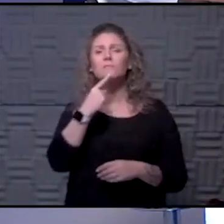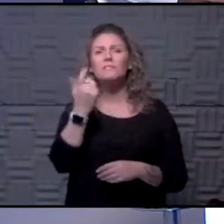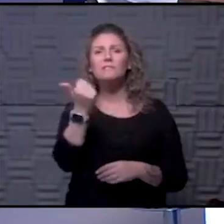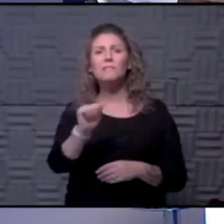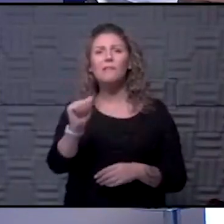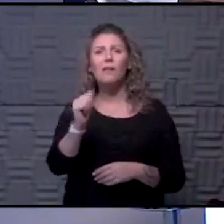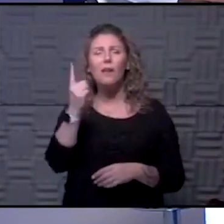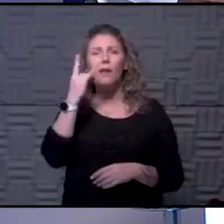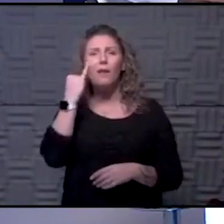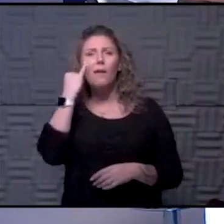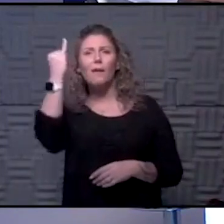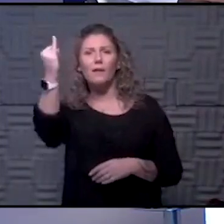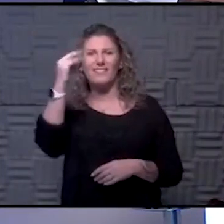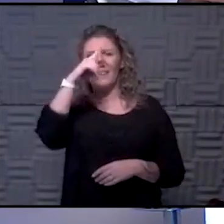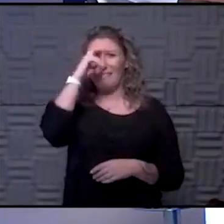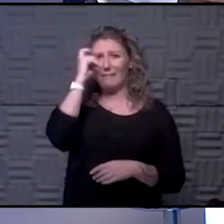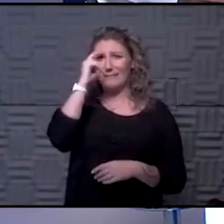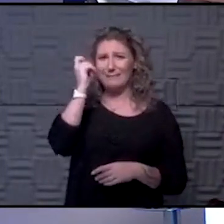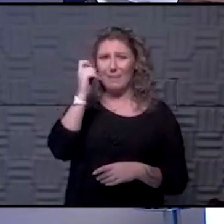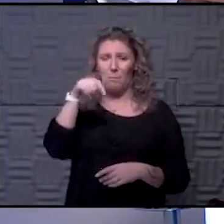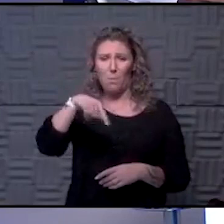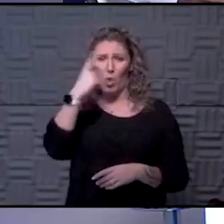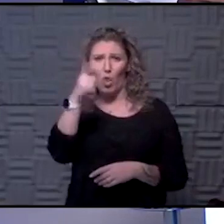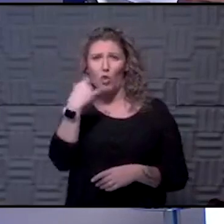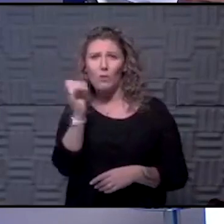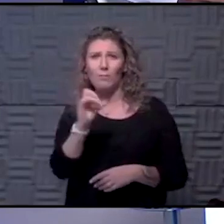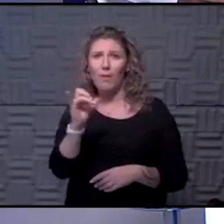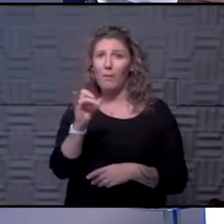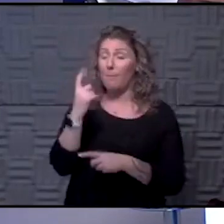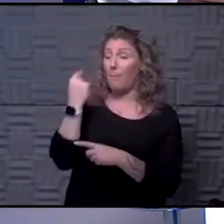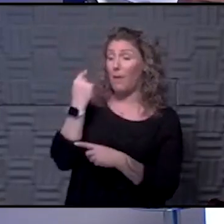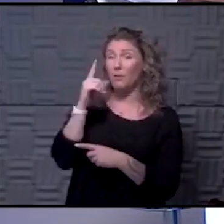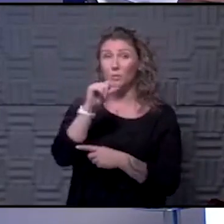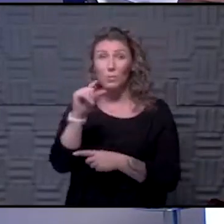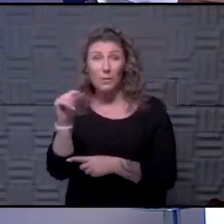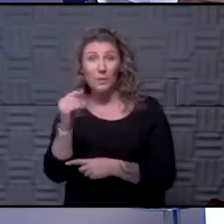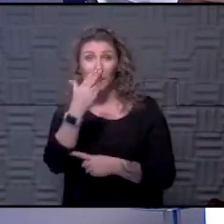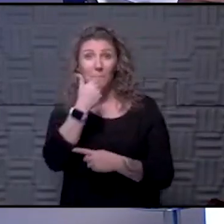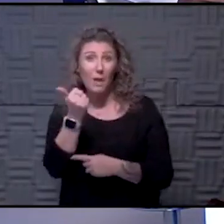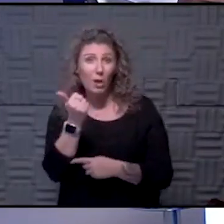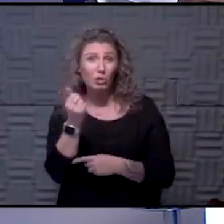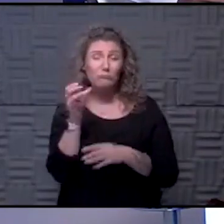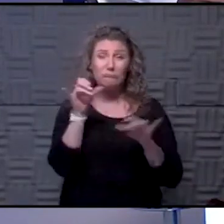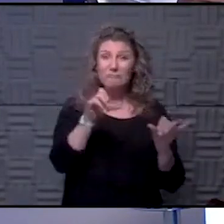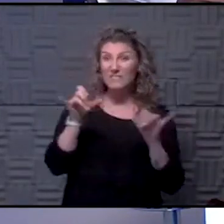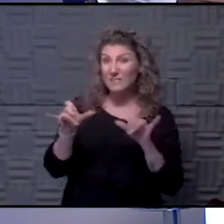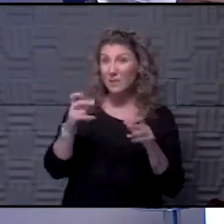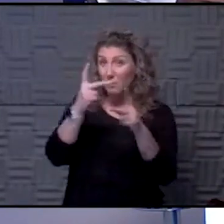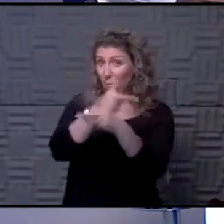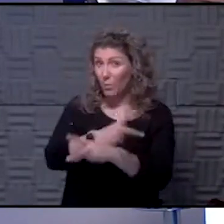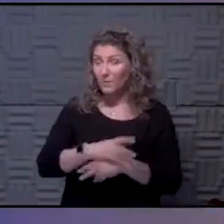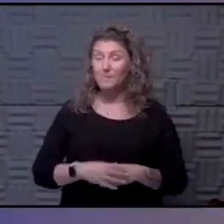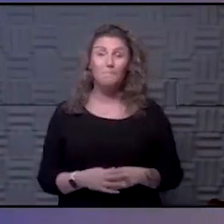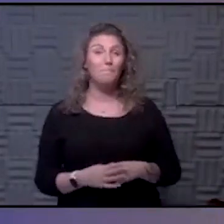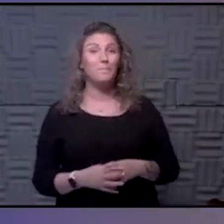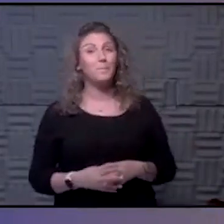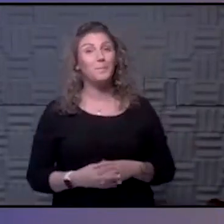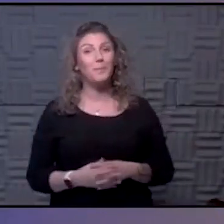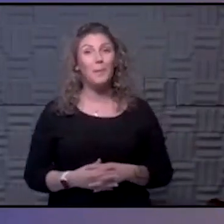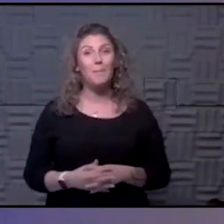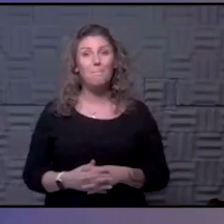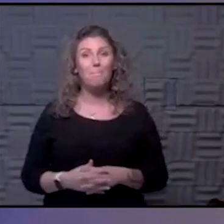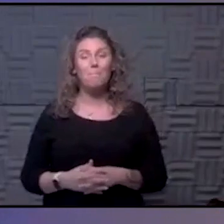summer might look like compared to summer 2020? Better, same, worse? I don't know. We